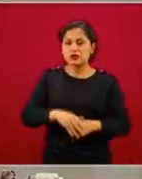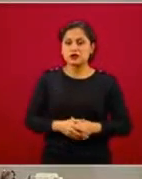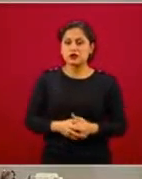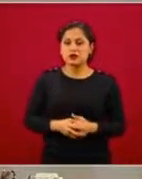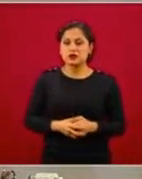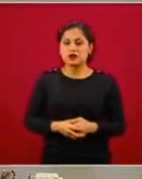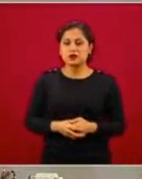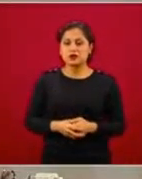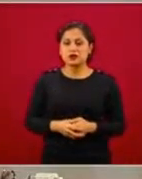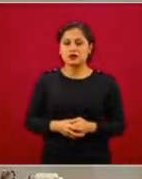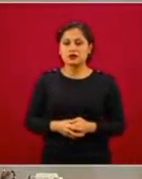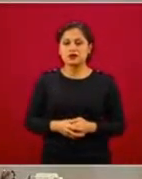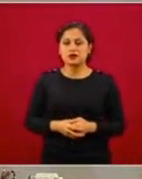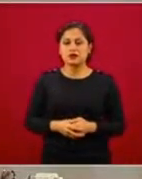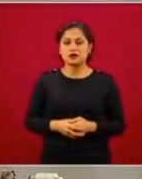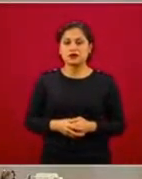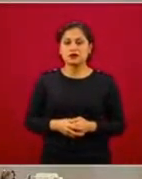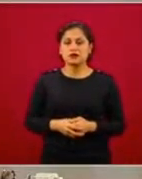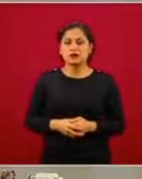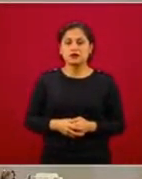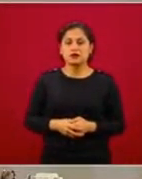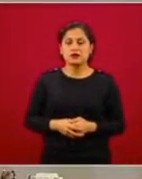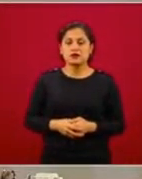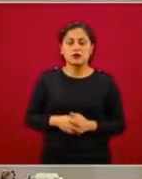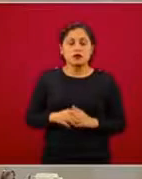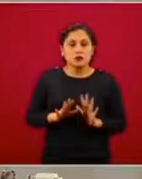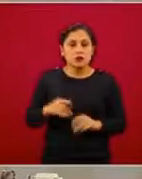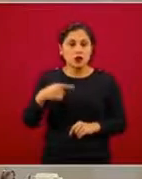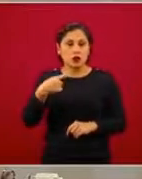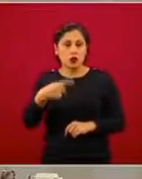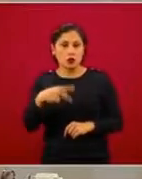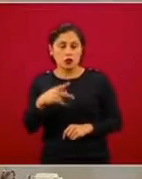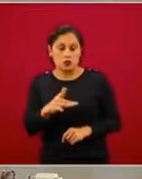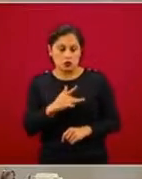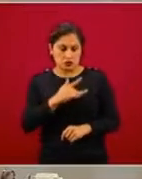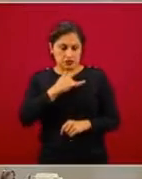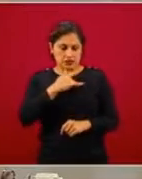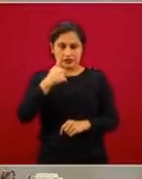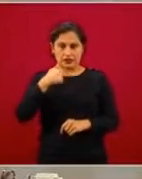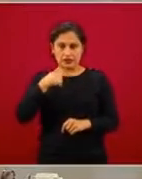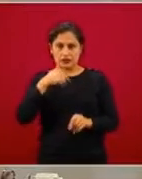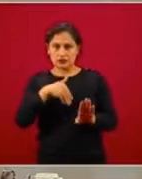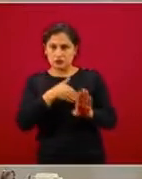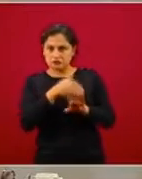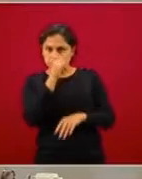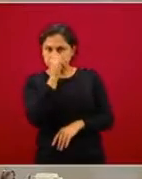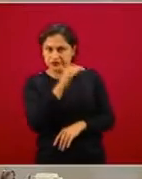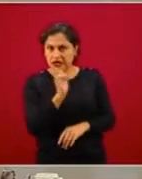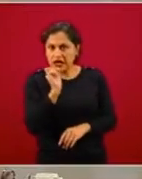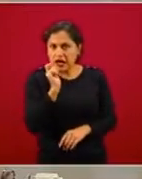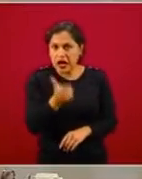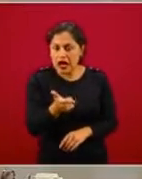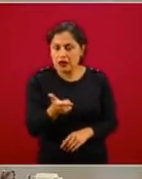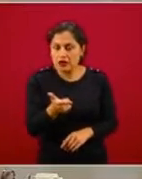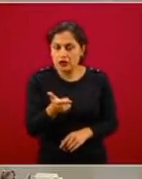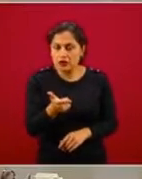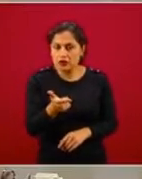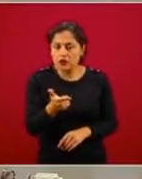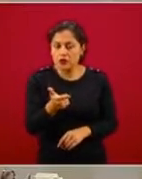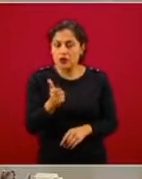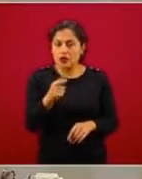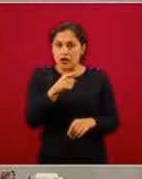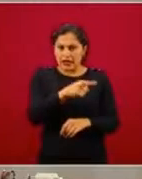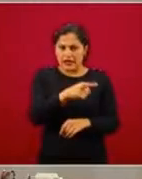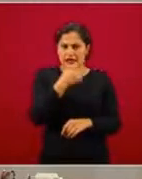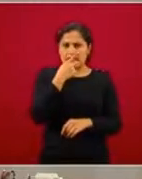understand, eh, sensación de que fue ofendida the por una fact that parte she was no es tanto offended porque by no haya me, respondido a sus preguntas.